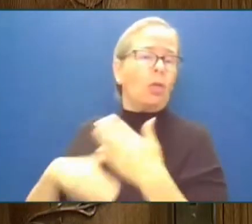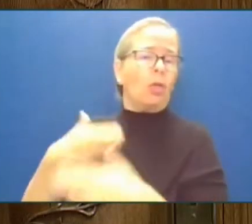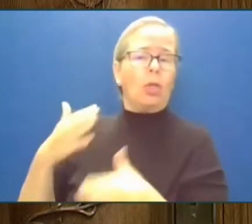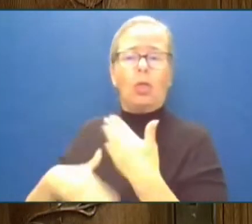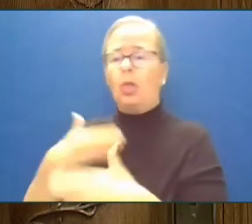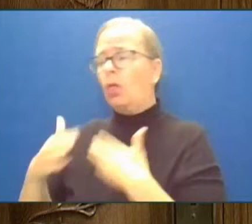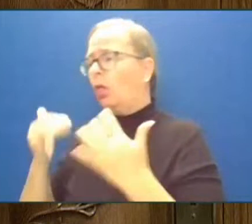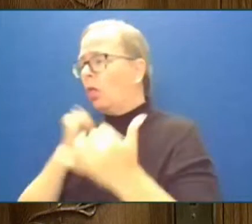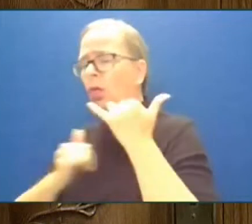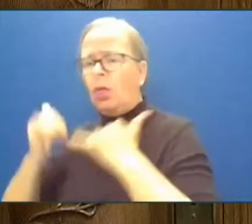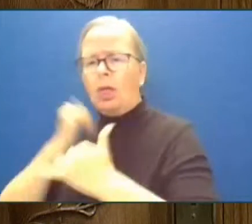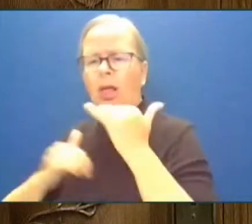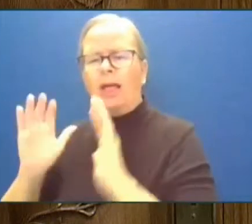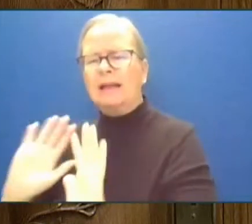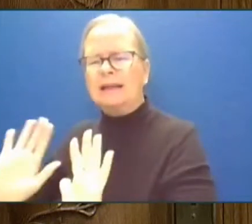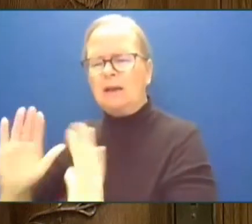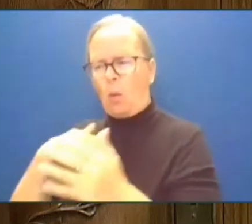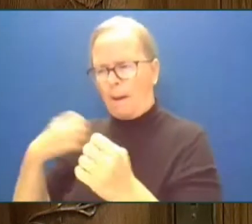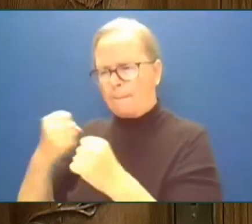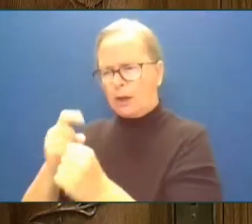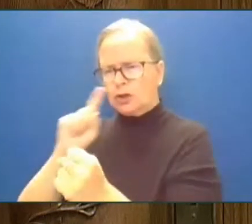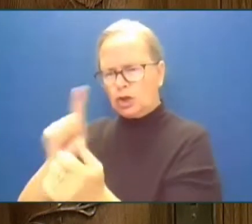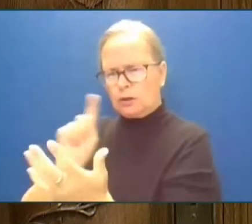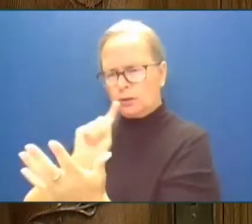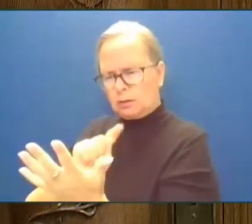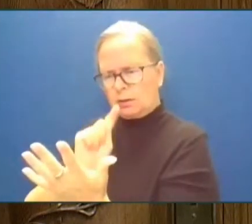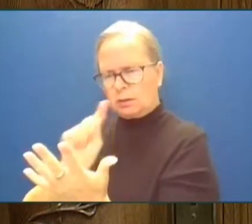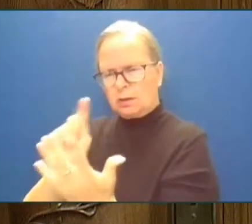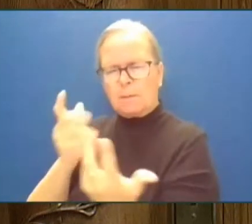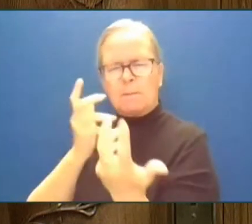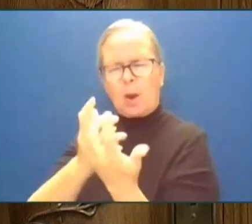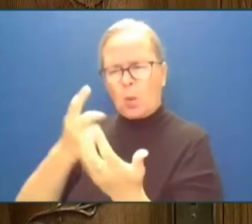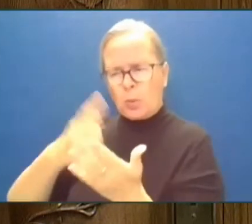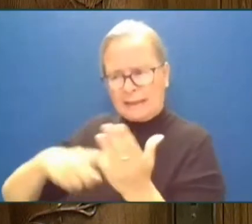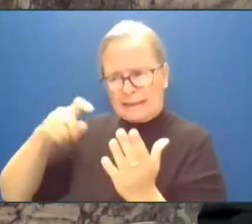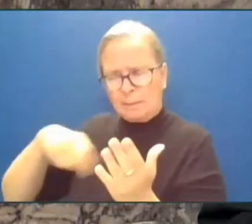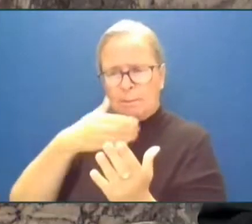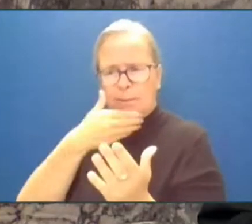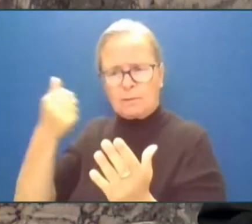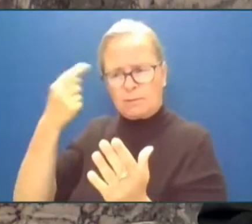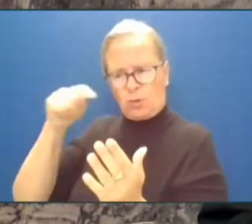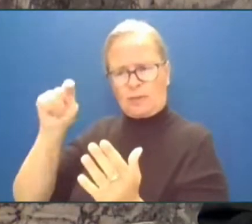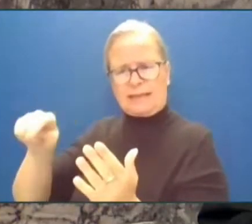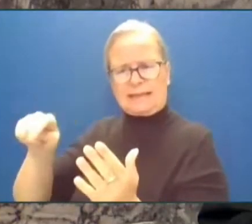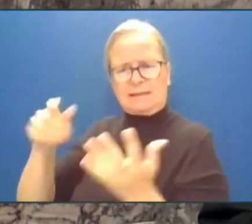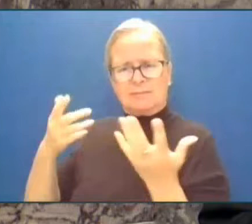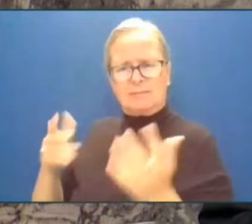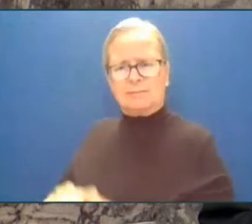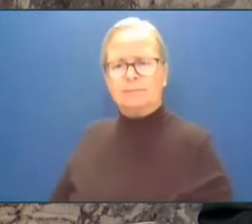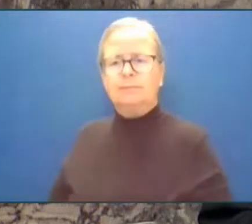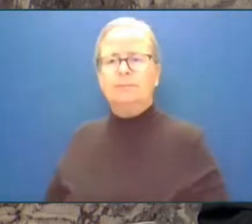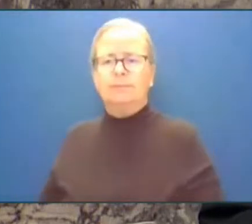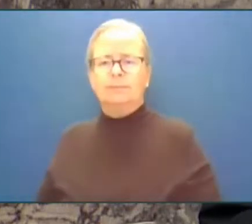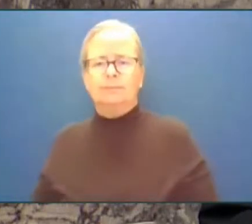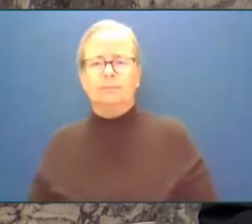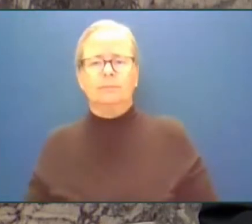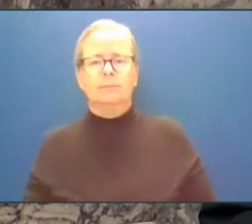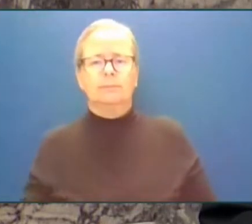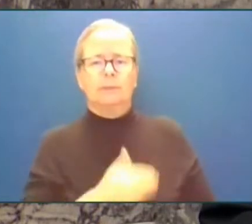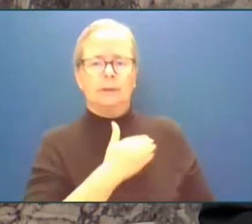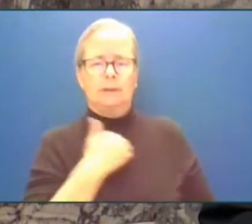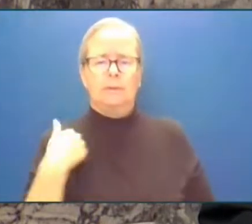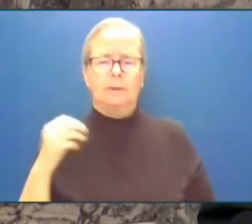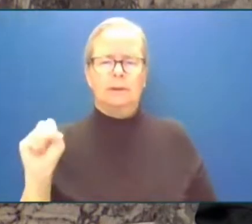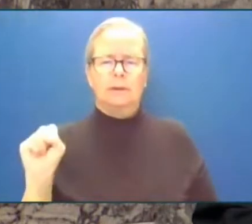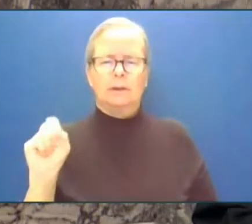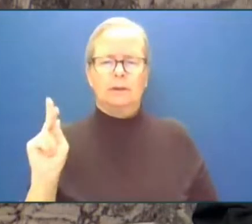Member for Skeena. Mr. Speaker, I think we can see a pattern developing here. In fact, I think the Attorney General is going to continue